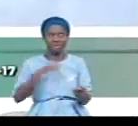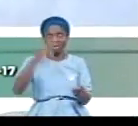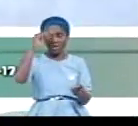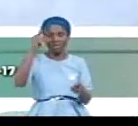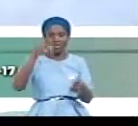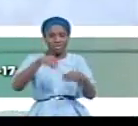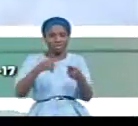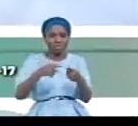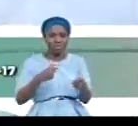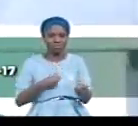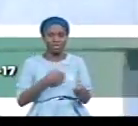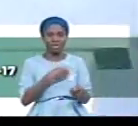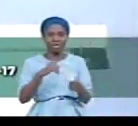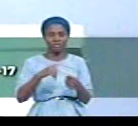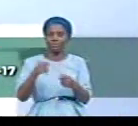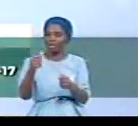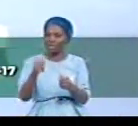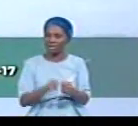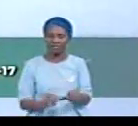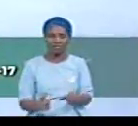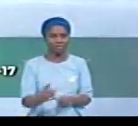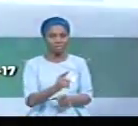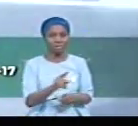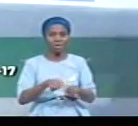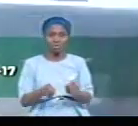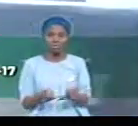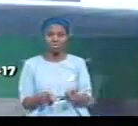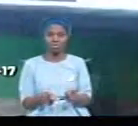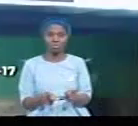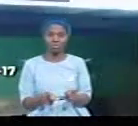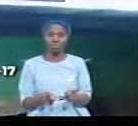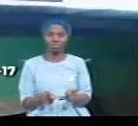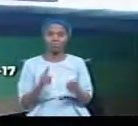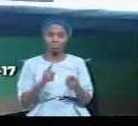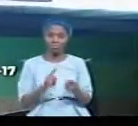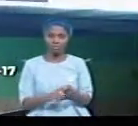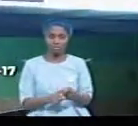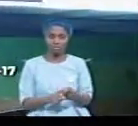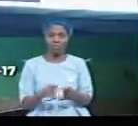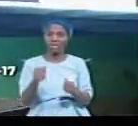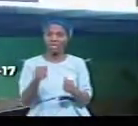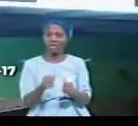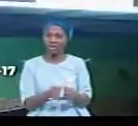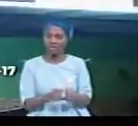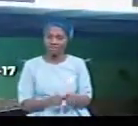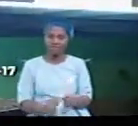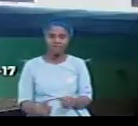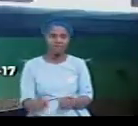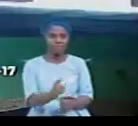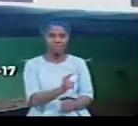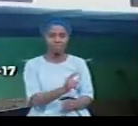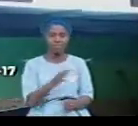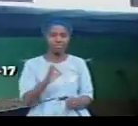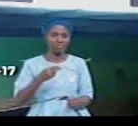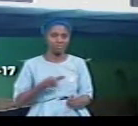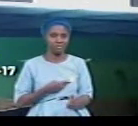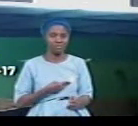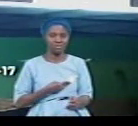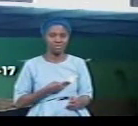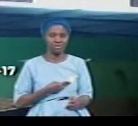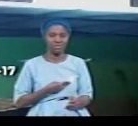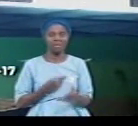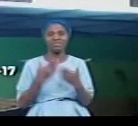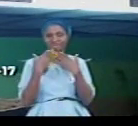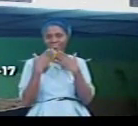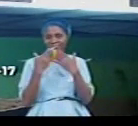to everyone. But unto every one of us, thank